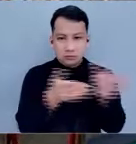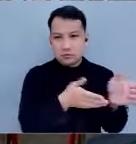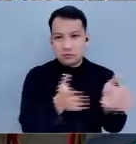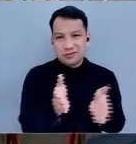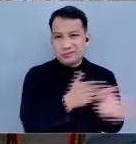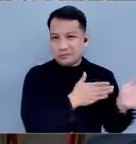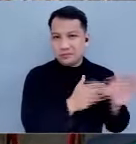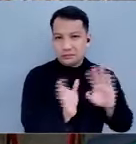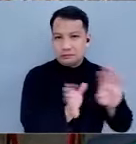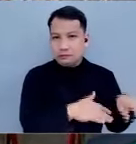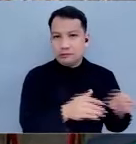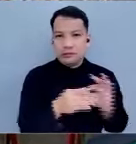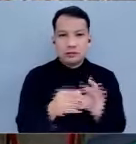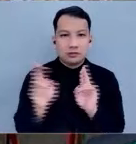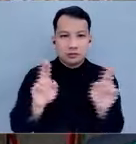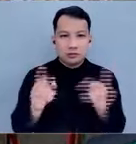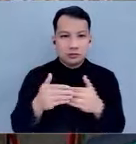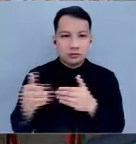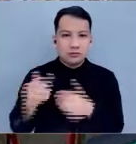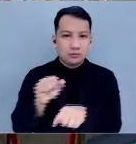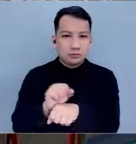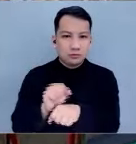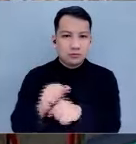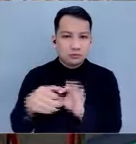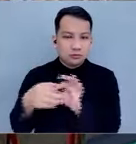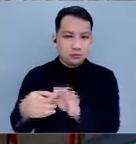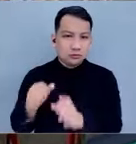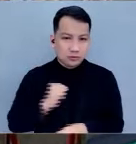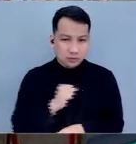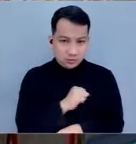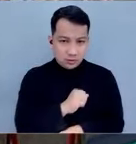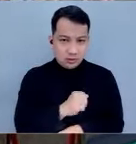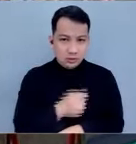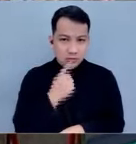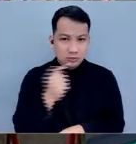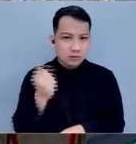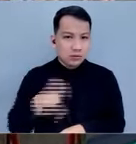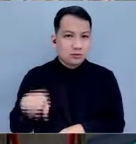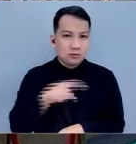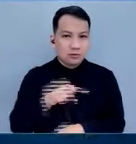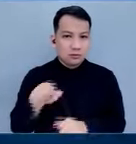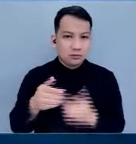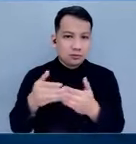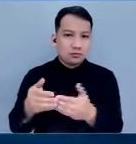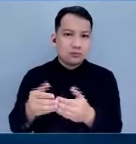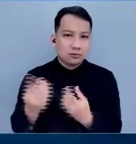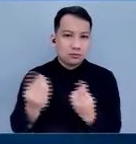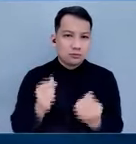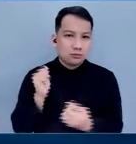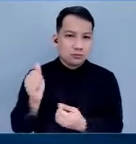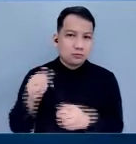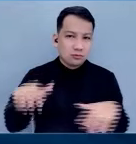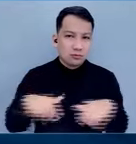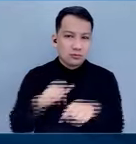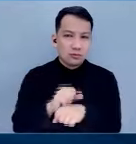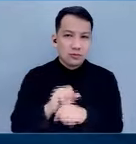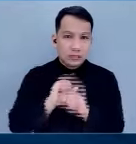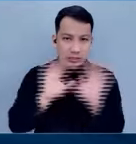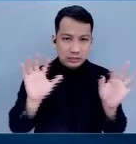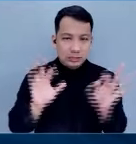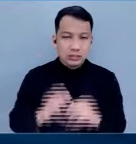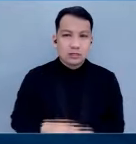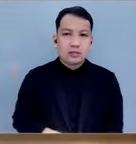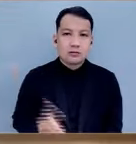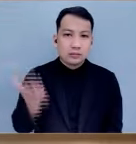behind. We're ready to work with the Senate and then everybody can move forward and do their jobs. Paglilinaw naman ni dating